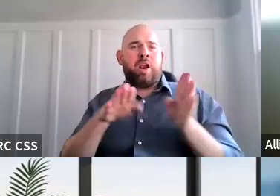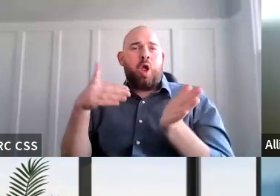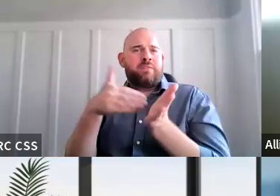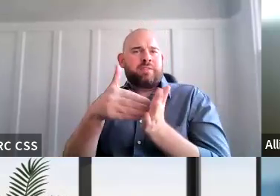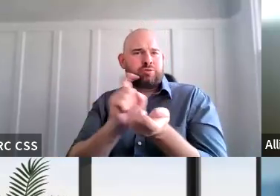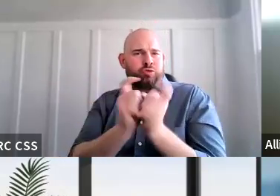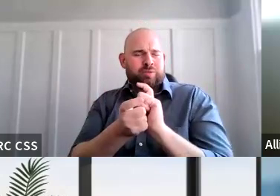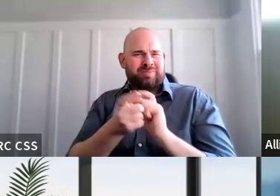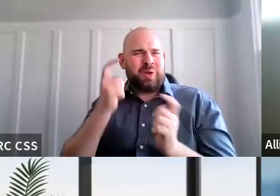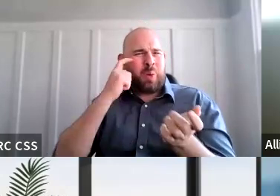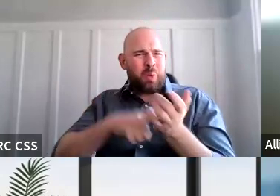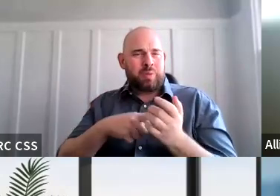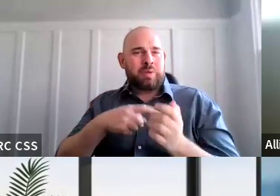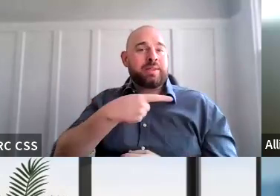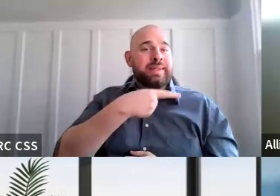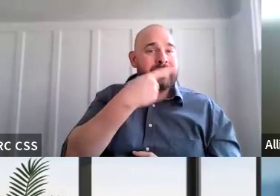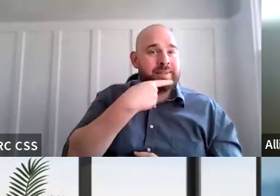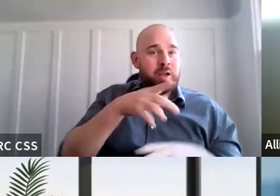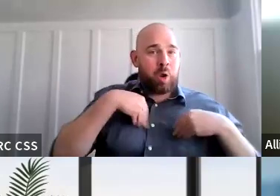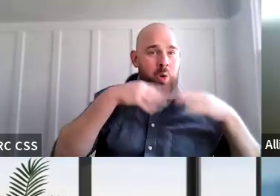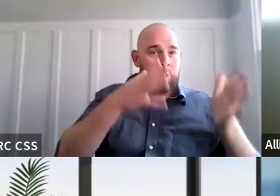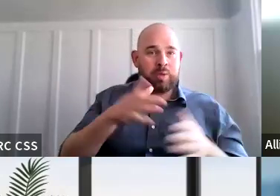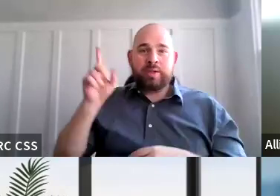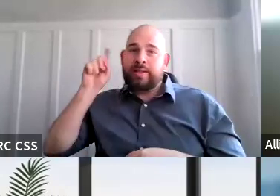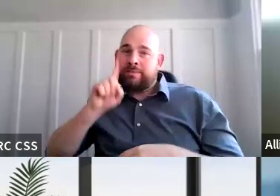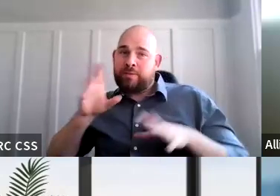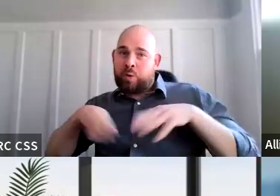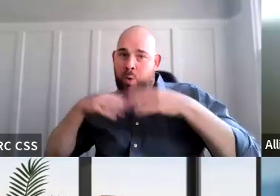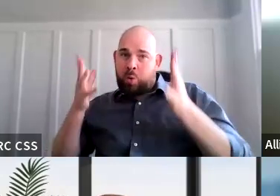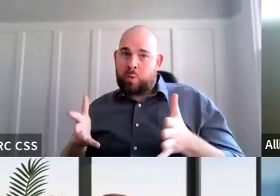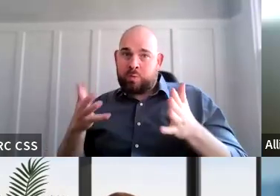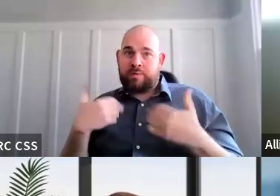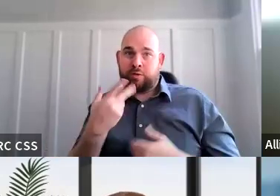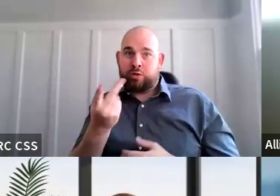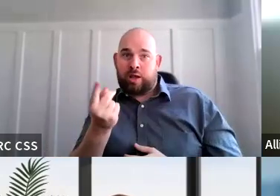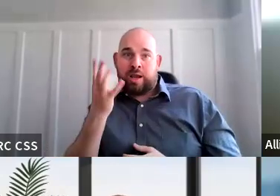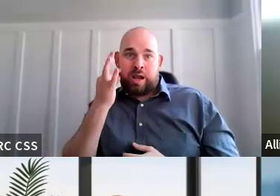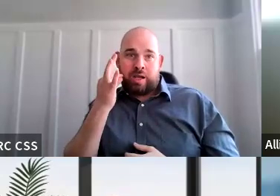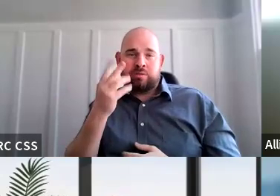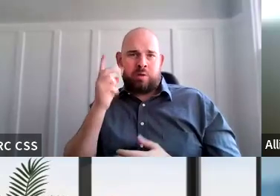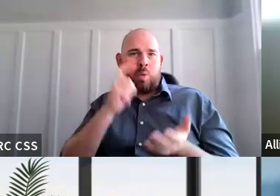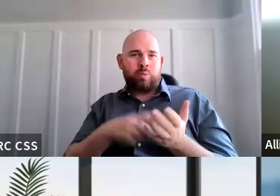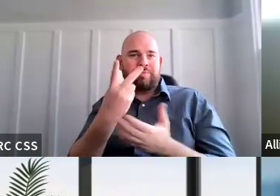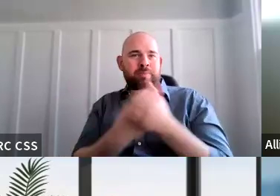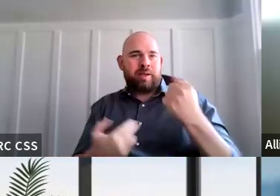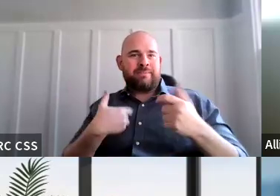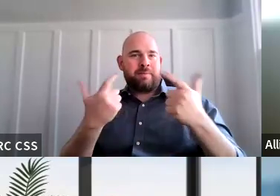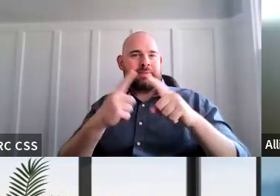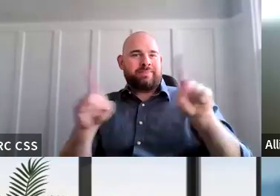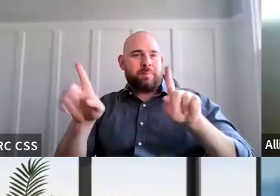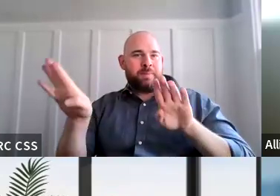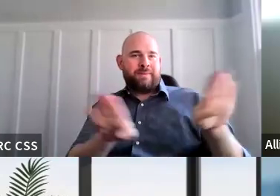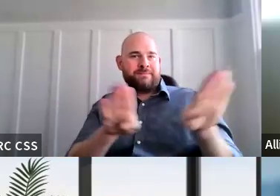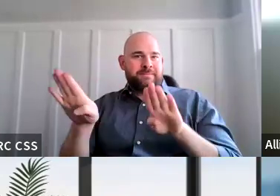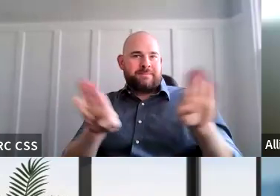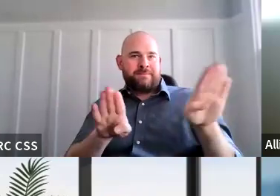owner. They will figure that out, that if they want attention by walking into the room, they need to go up closer so that the deaf person can see them or nudge them on